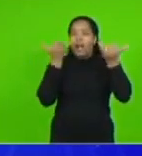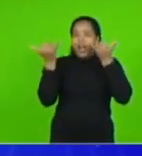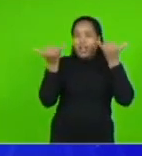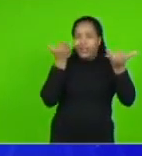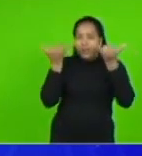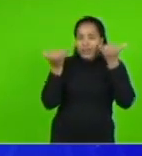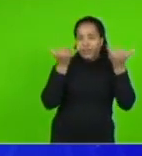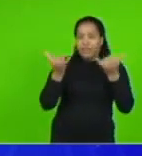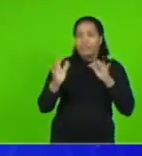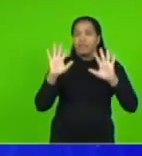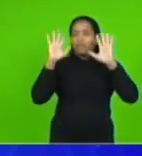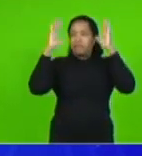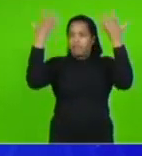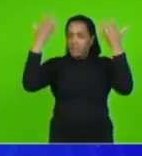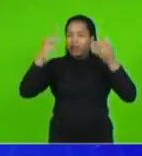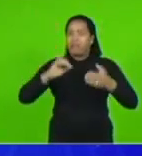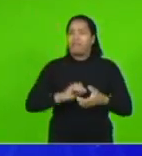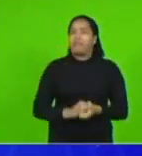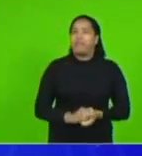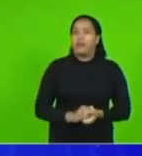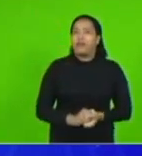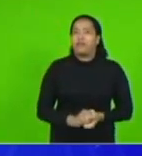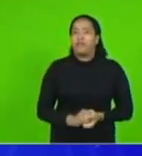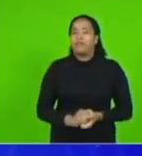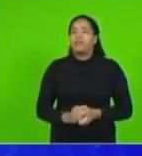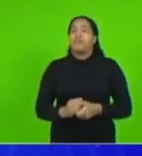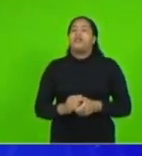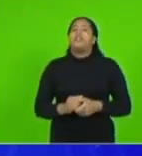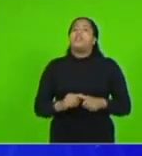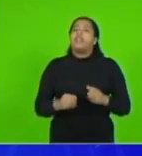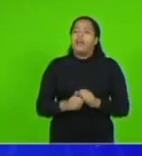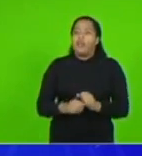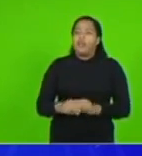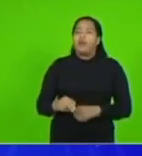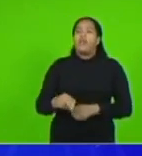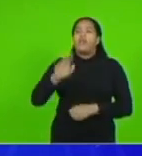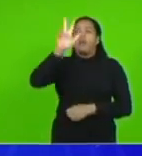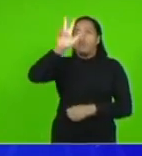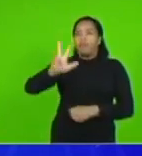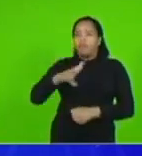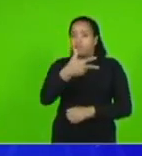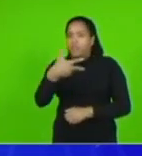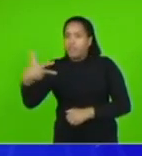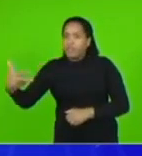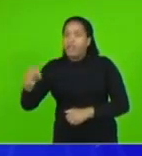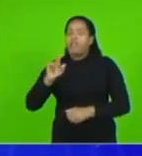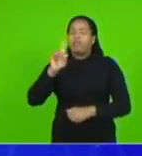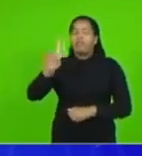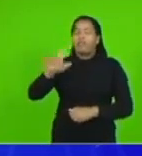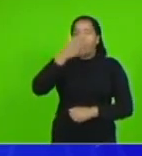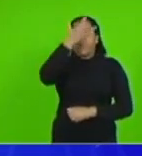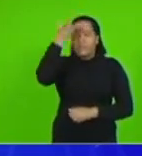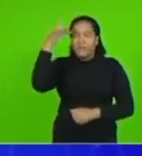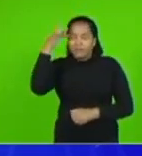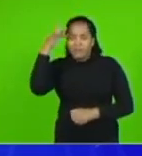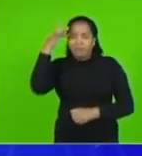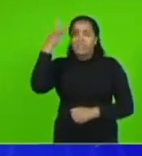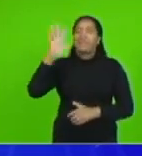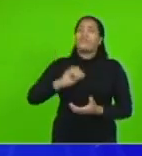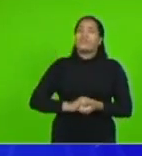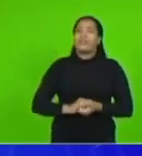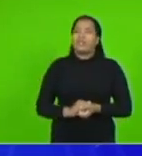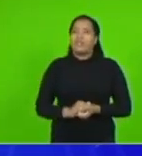Kyrgyzstan, they have also participated in this event. In New Zealand, at dawn, they were watching our